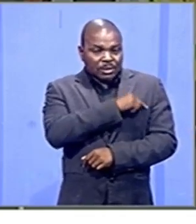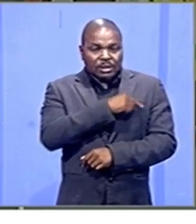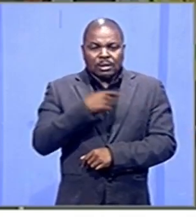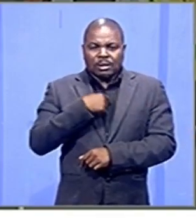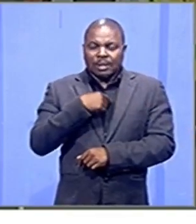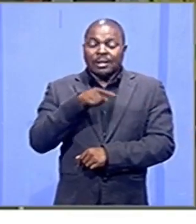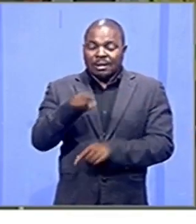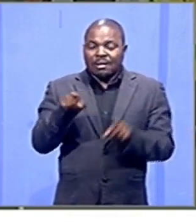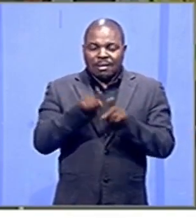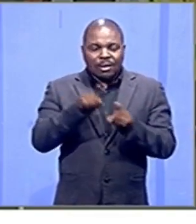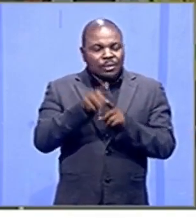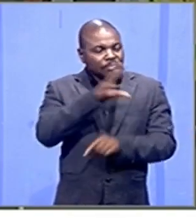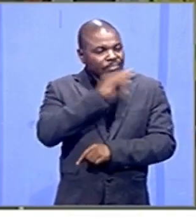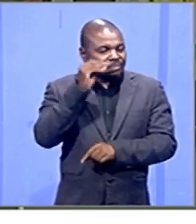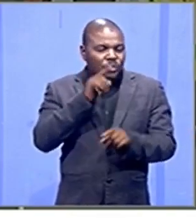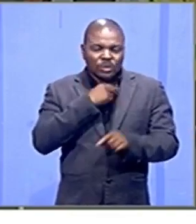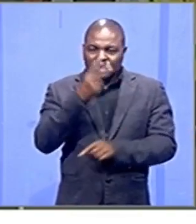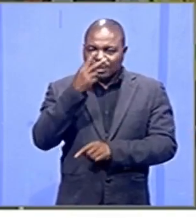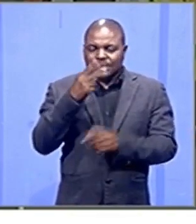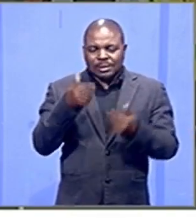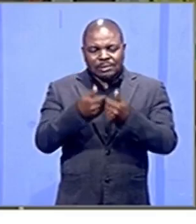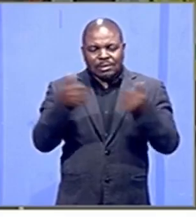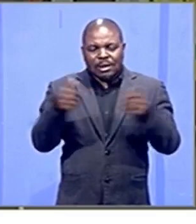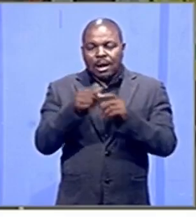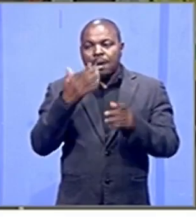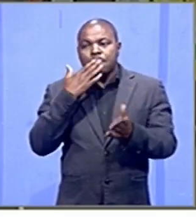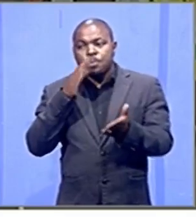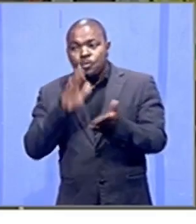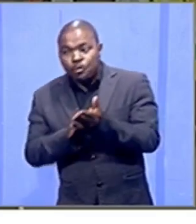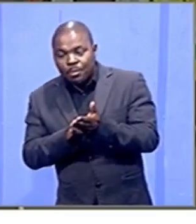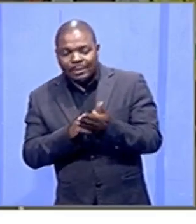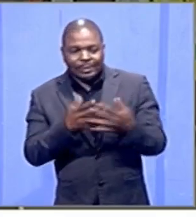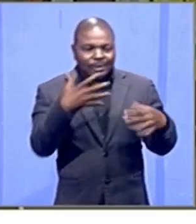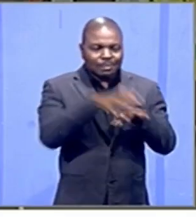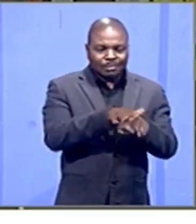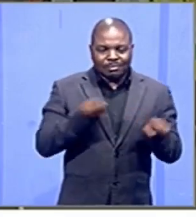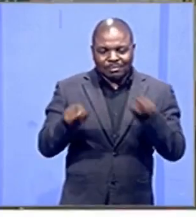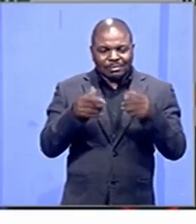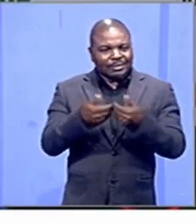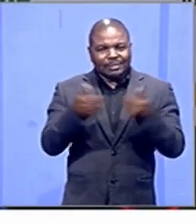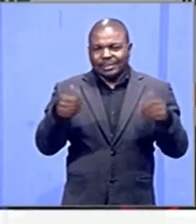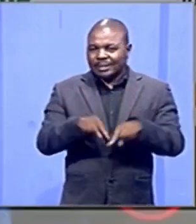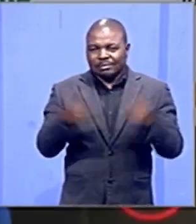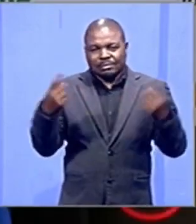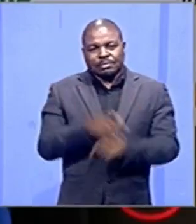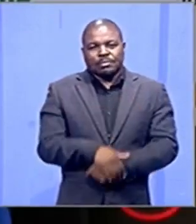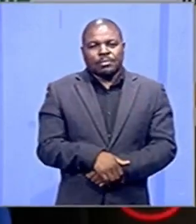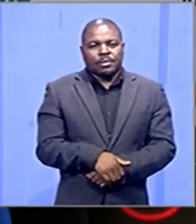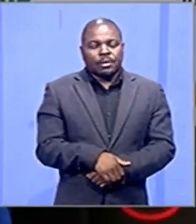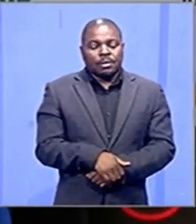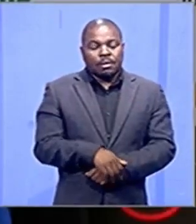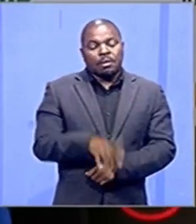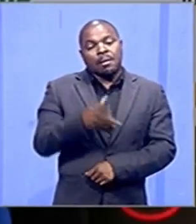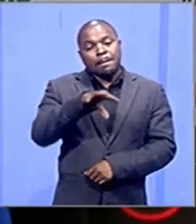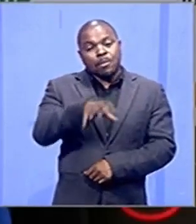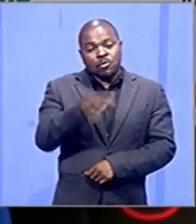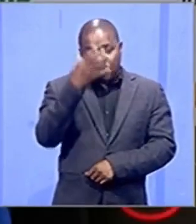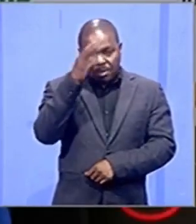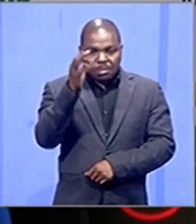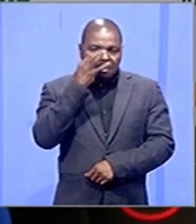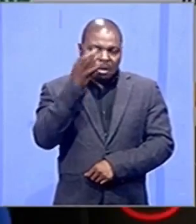stark reminder of the difference, between promise and implementation by the ANC government. Puso ya profense ya re e tlile go